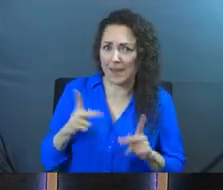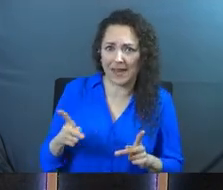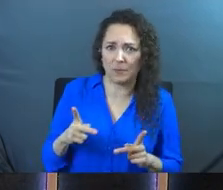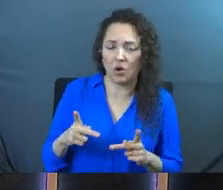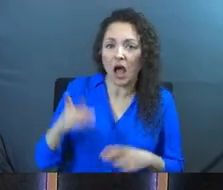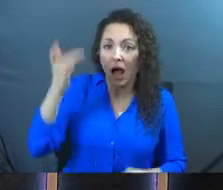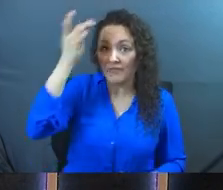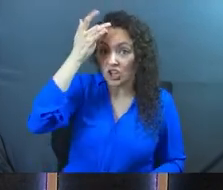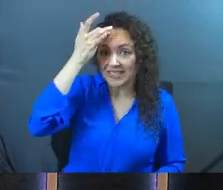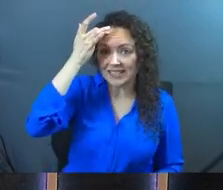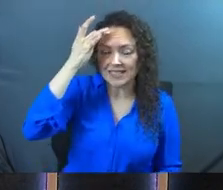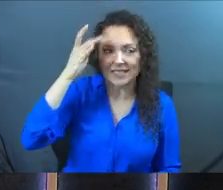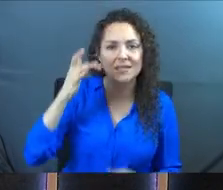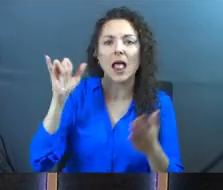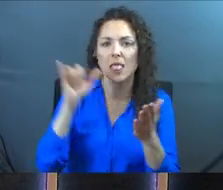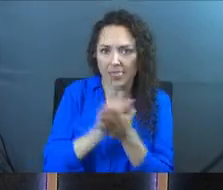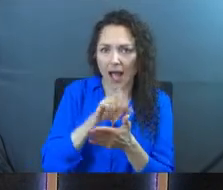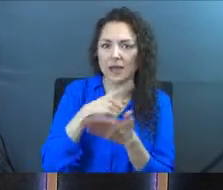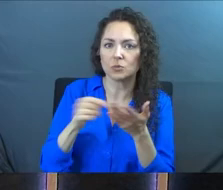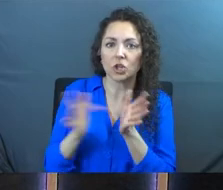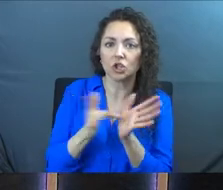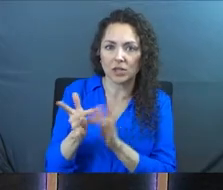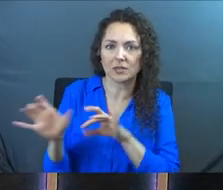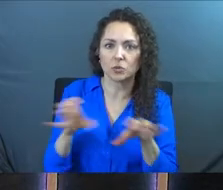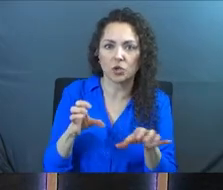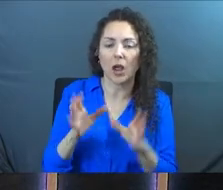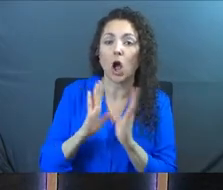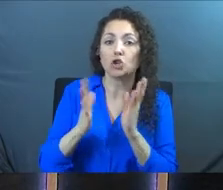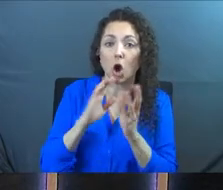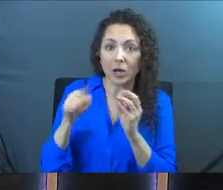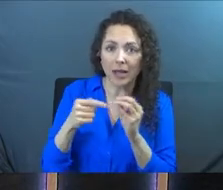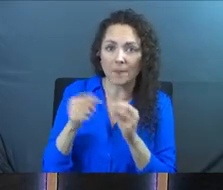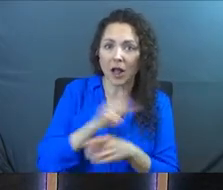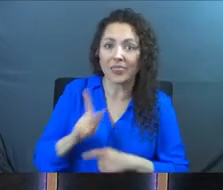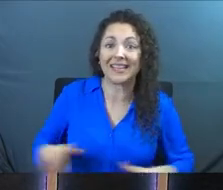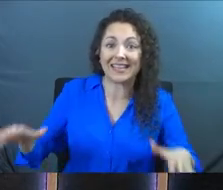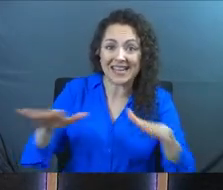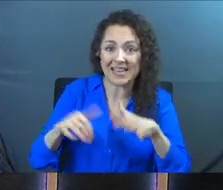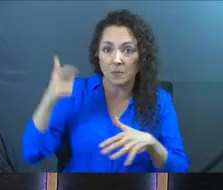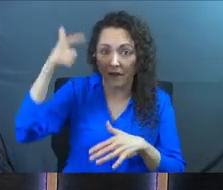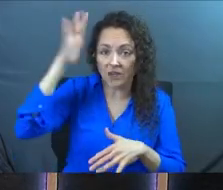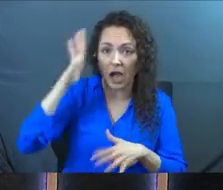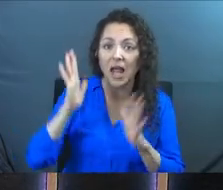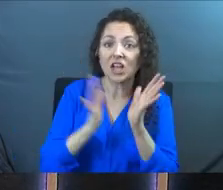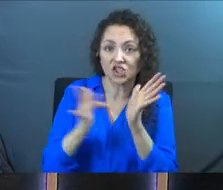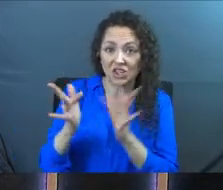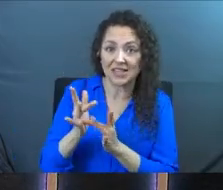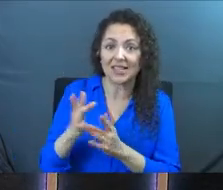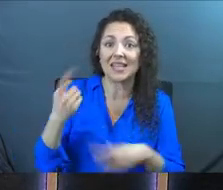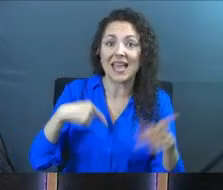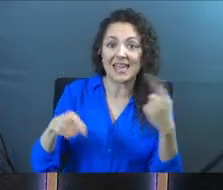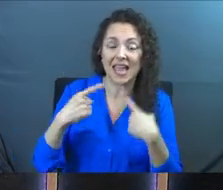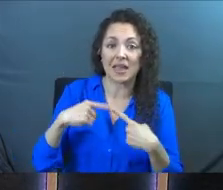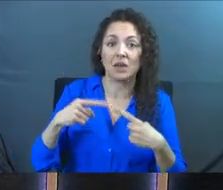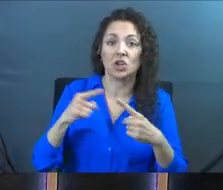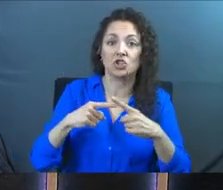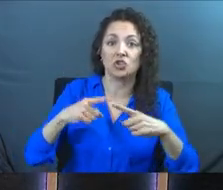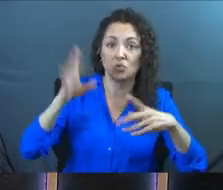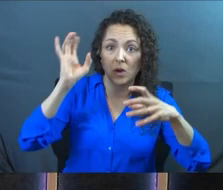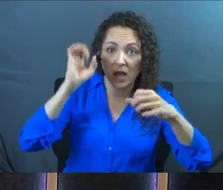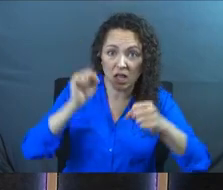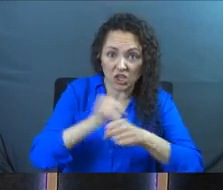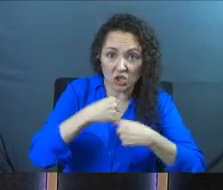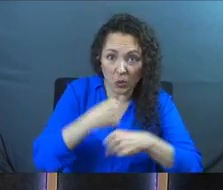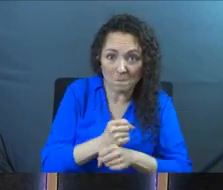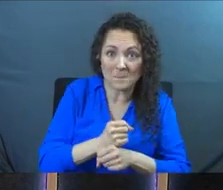illnesses. That's what Jesus was doing. He talked about the kingdom of God. Jesus came to establish the kingdom when